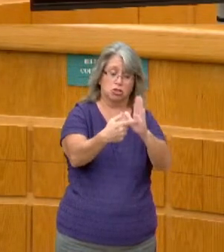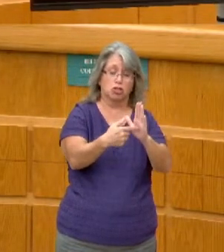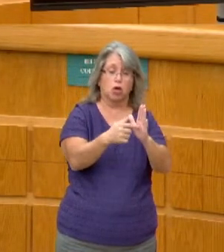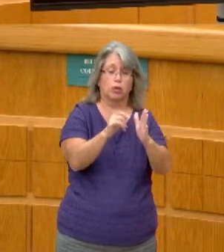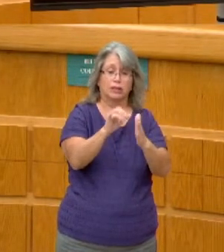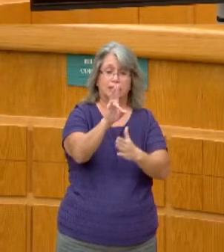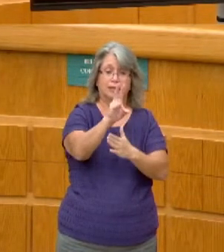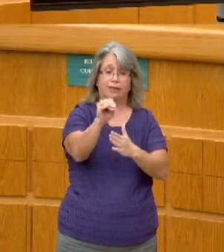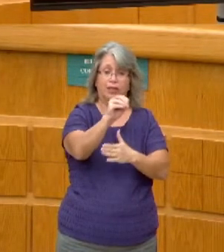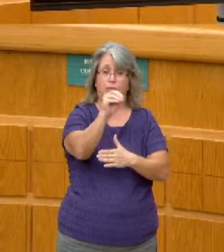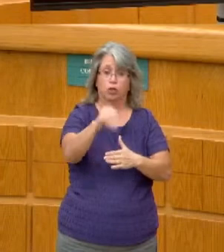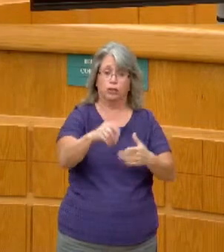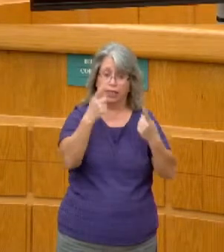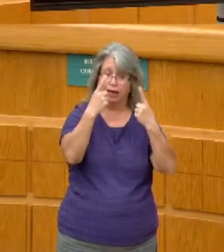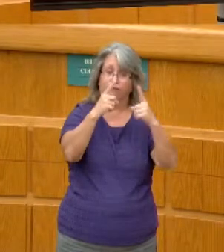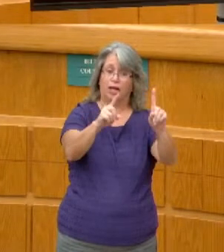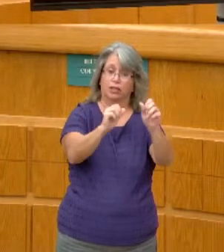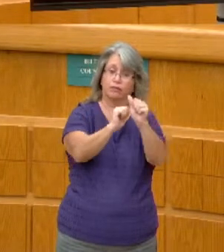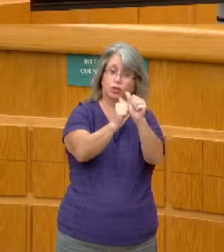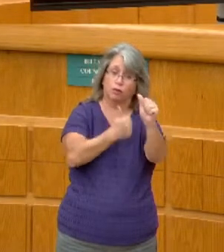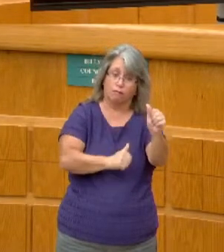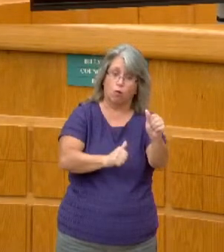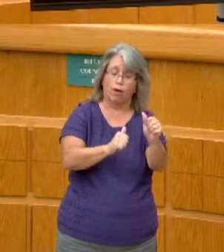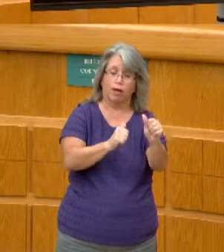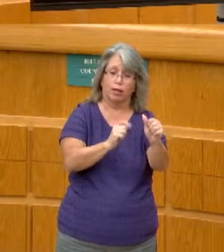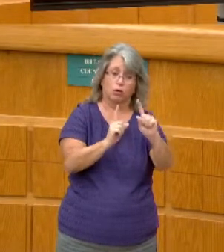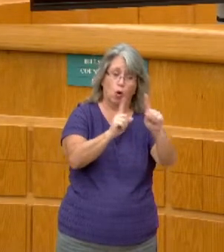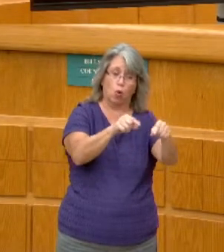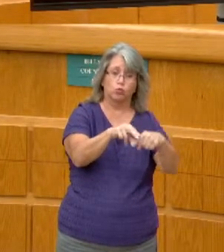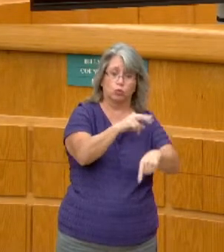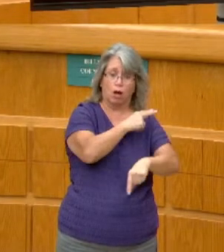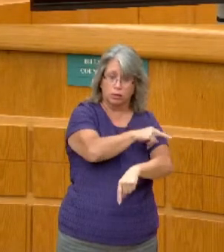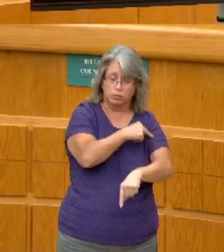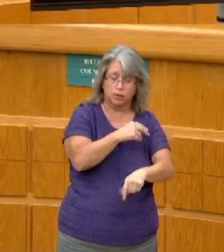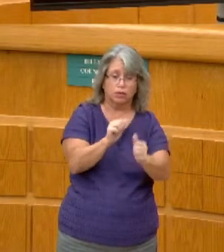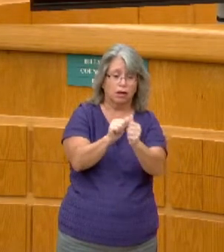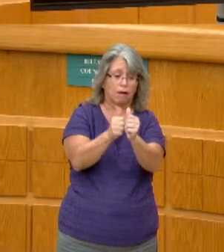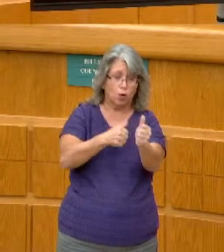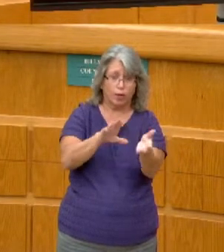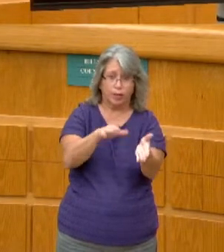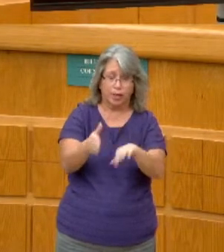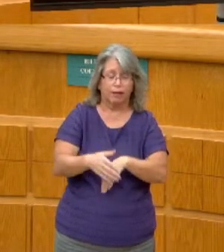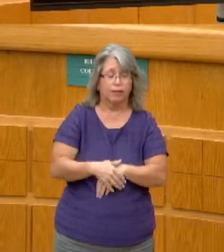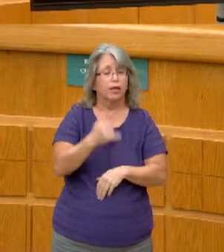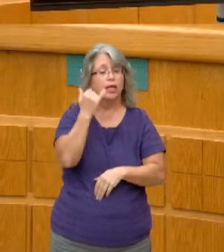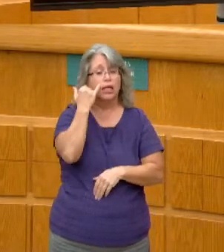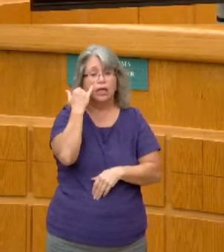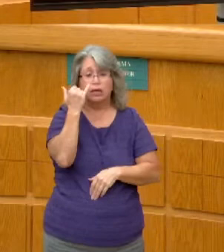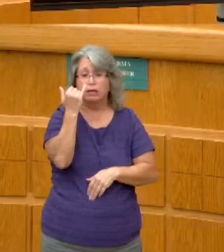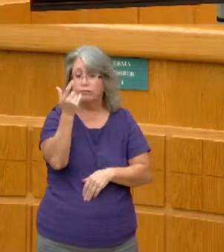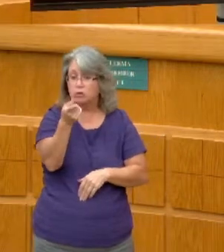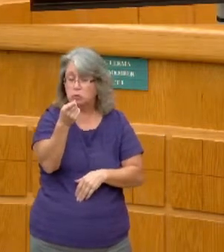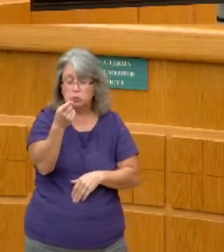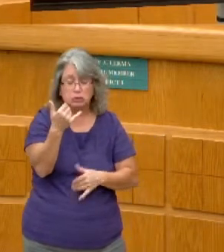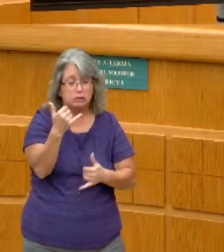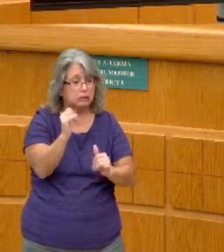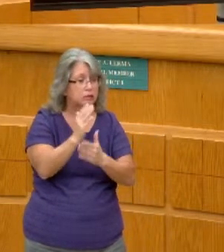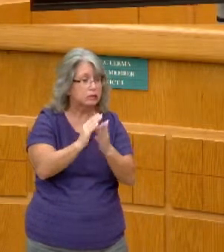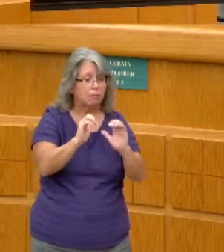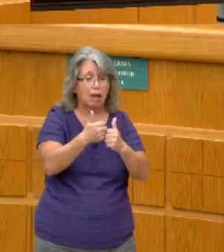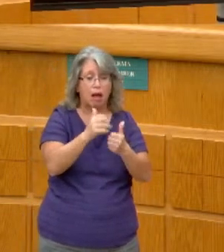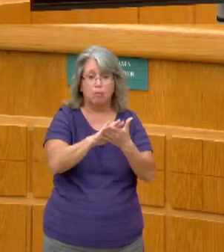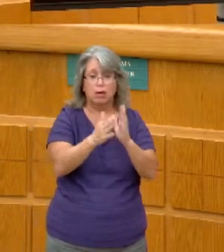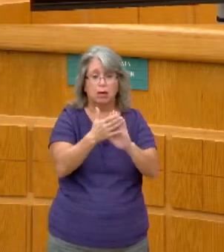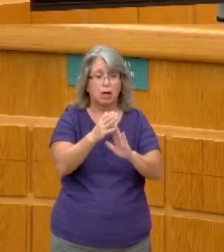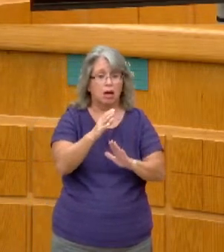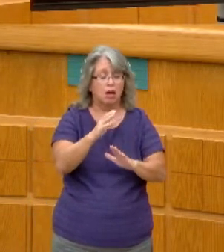hospitalizations and death. So it's something that if you become positive and you're thinking about, I heard her say